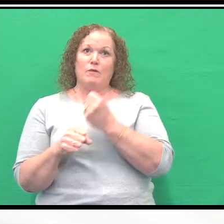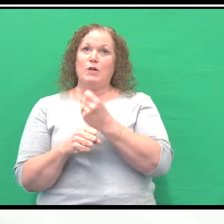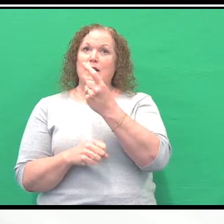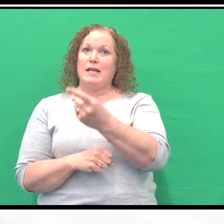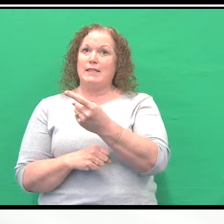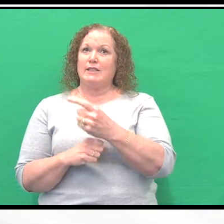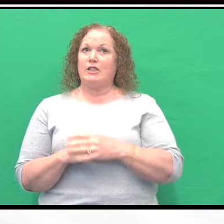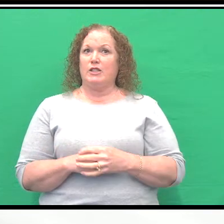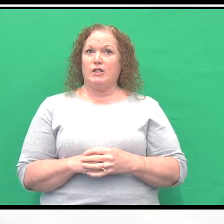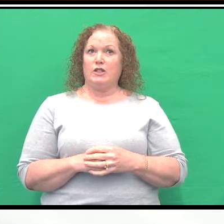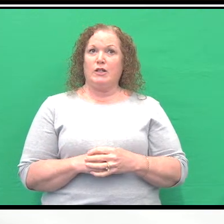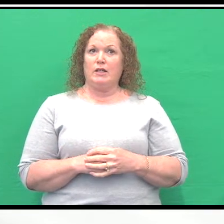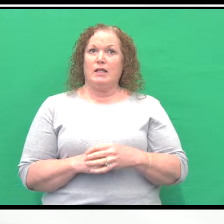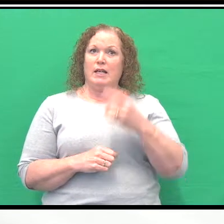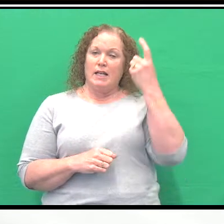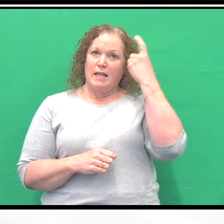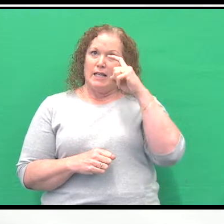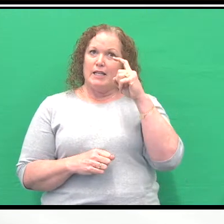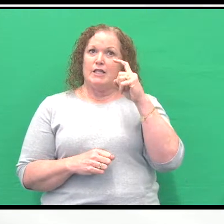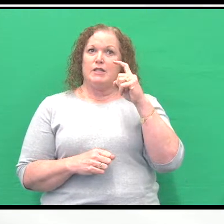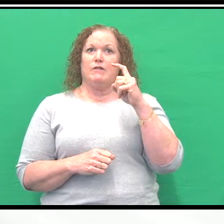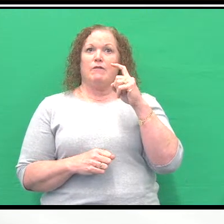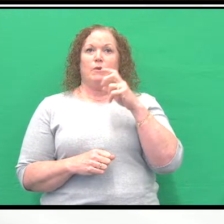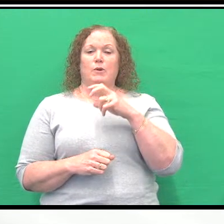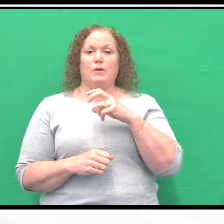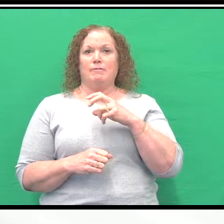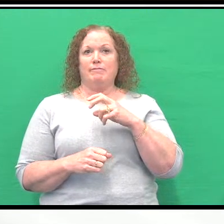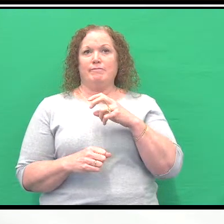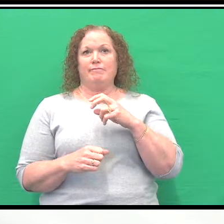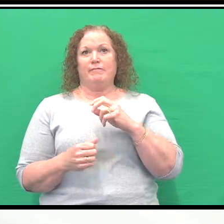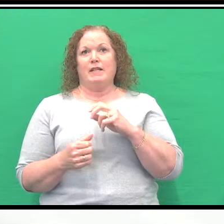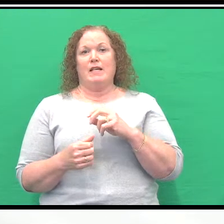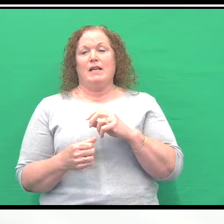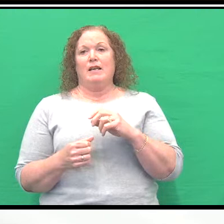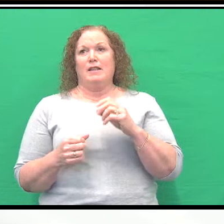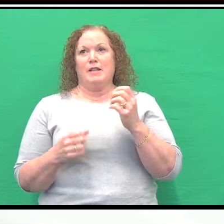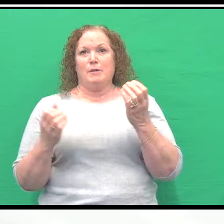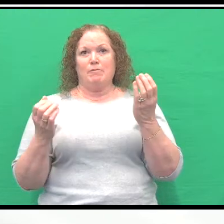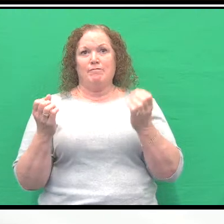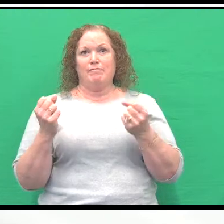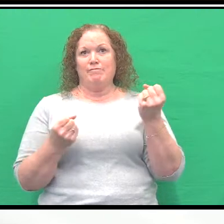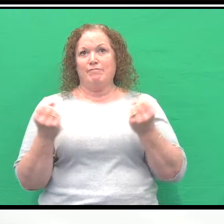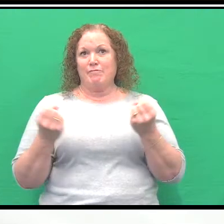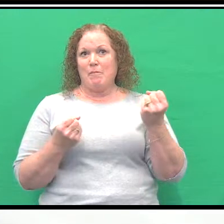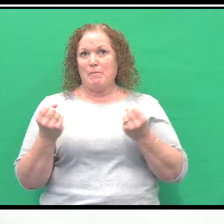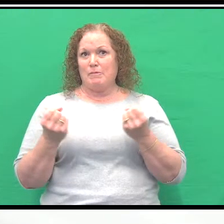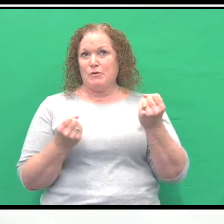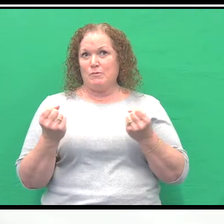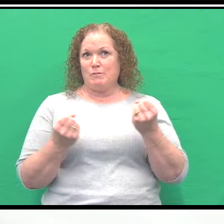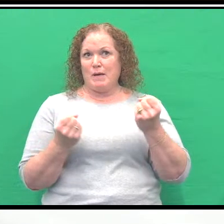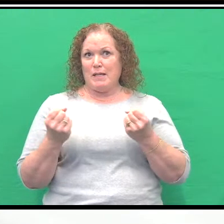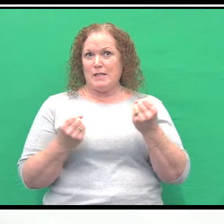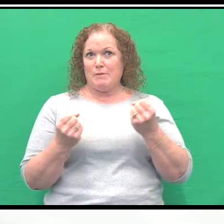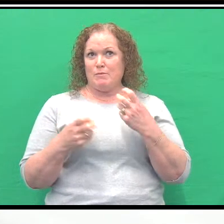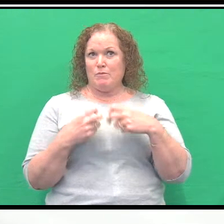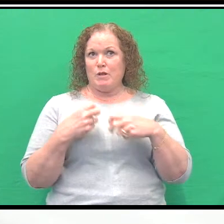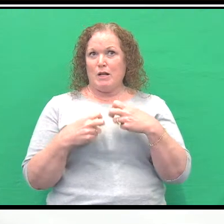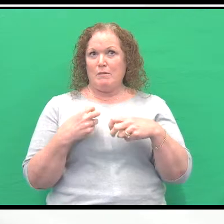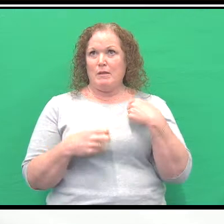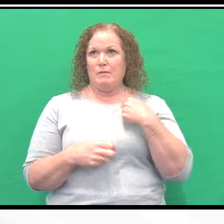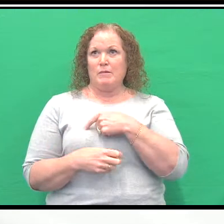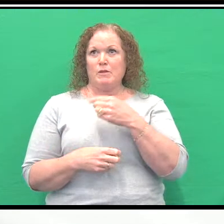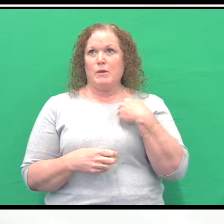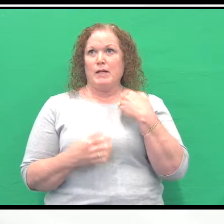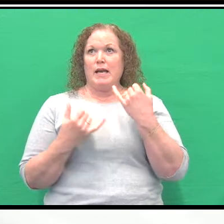the transportation issues that we're dealing with. The other part of this obviously would involve nutrition services.